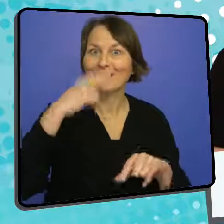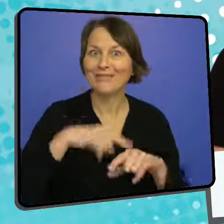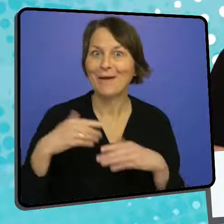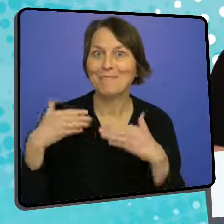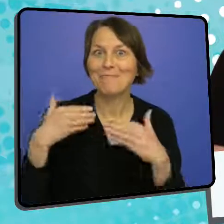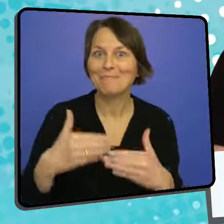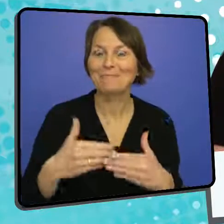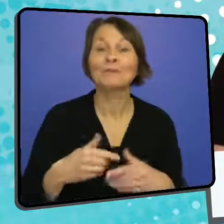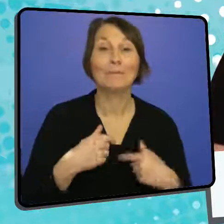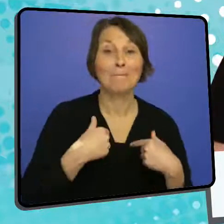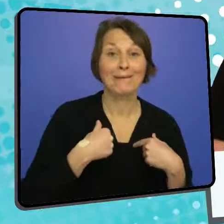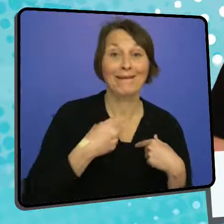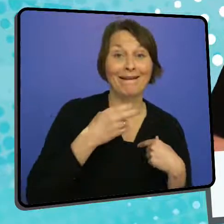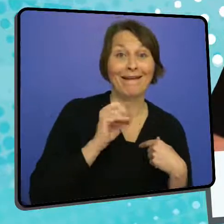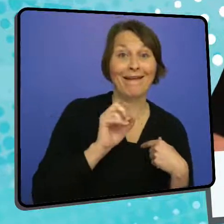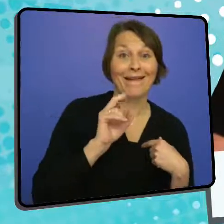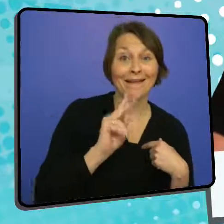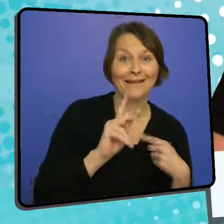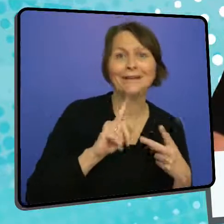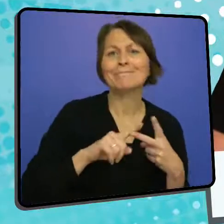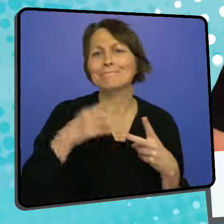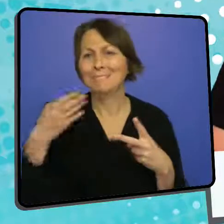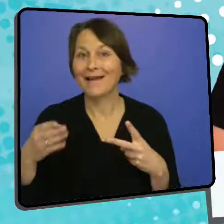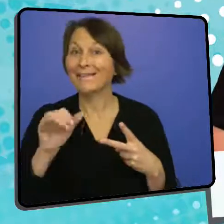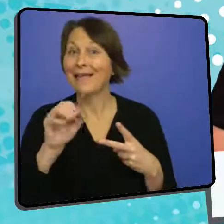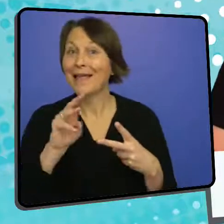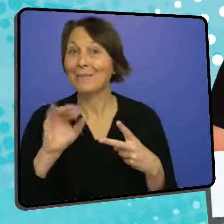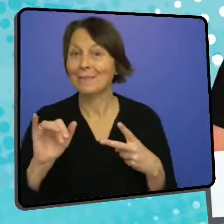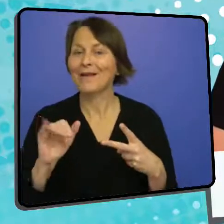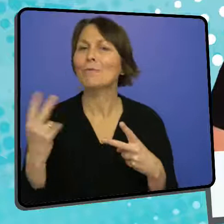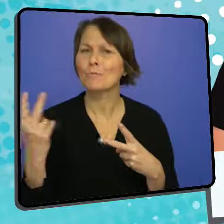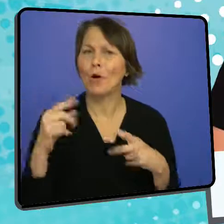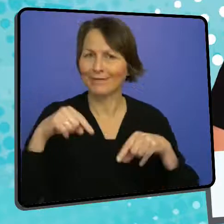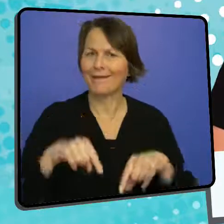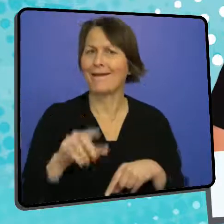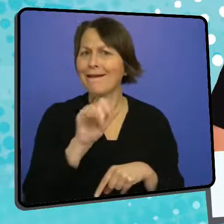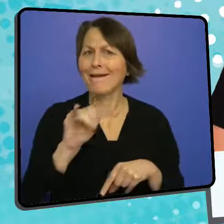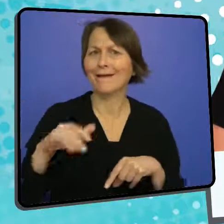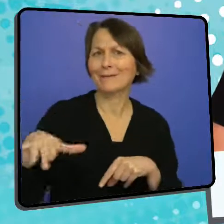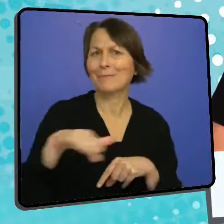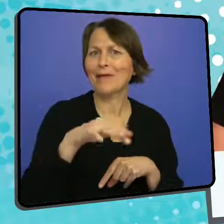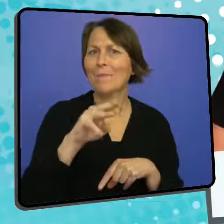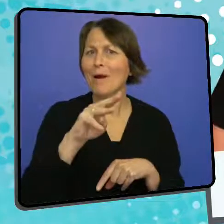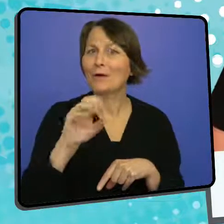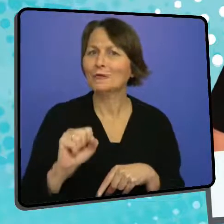at Microsoft as cloud advocates in the AI space. Hey Amy, how are you doing today?